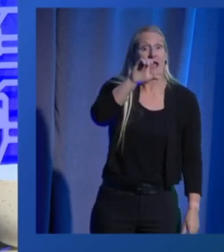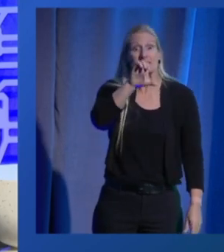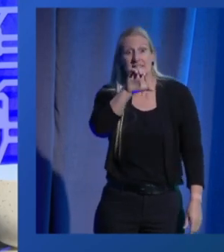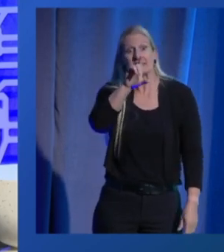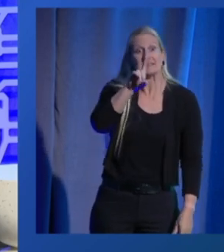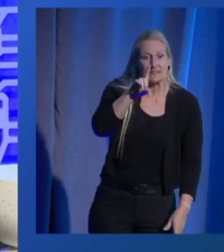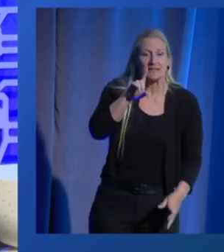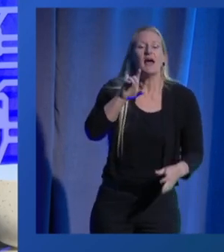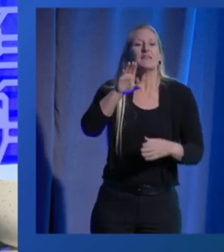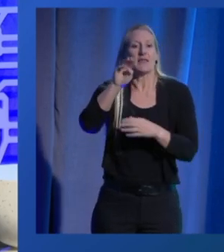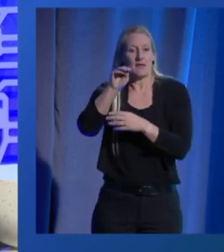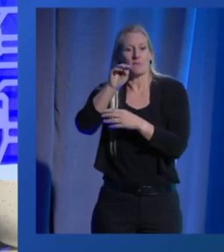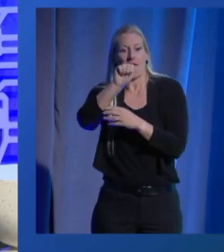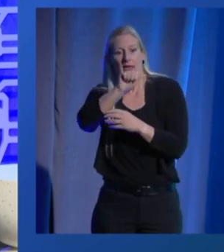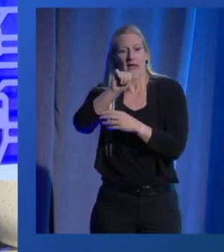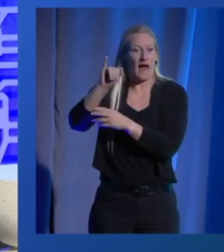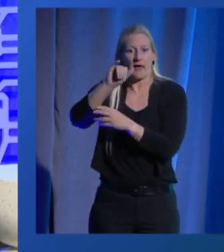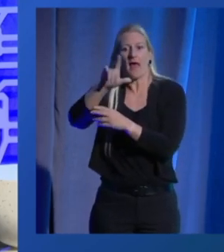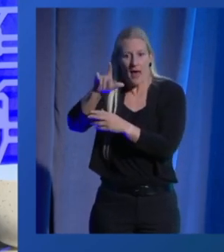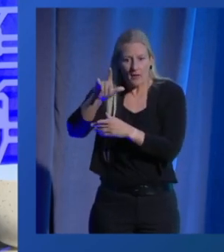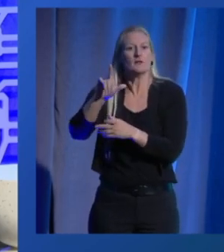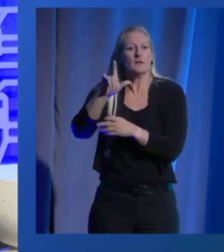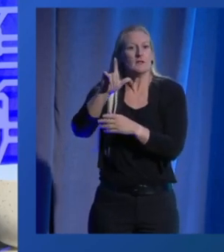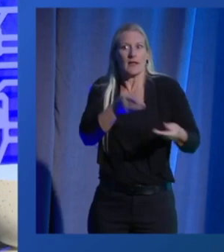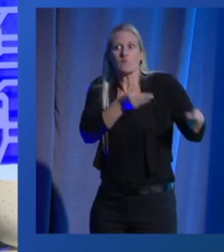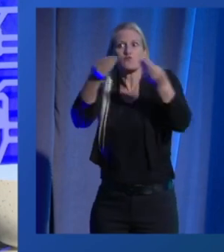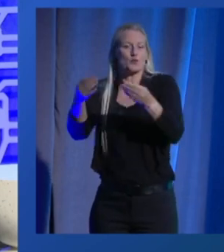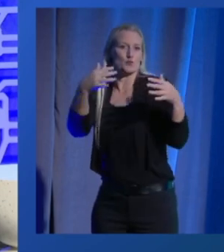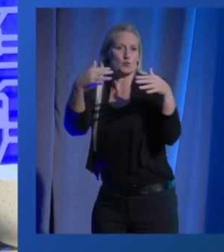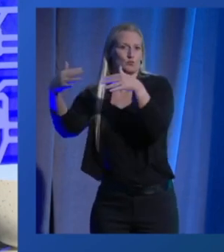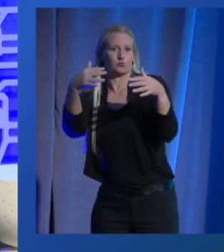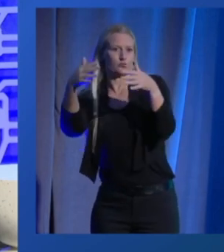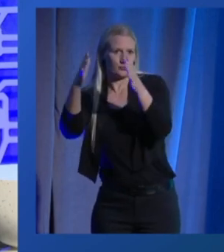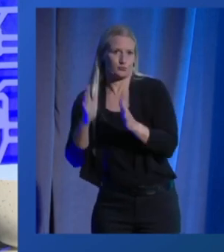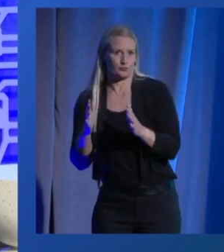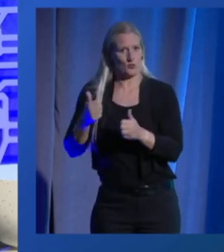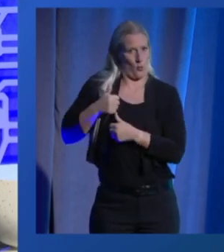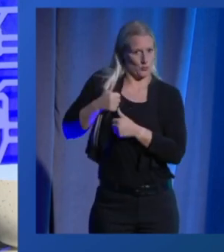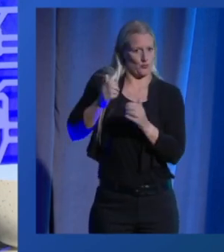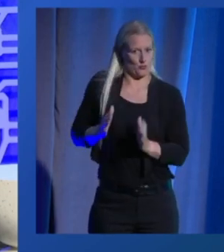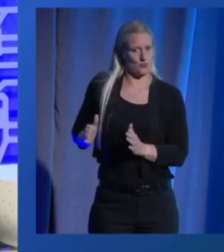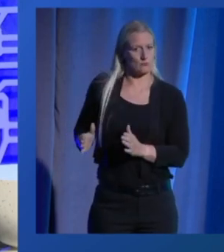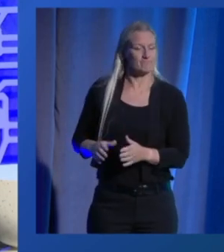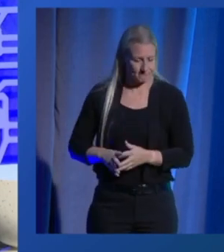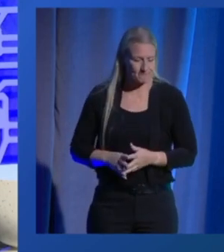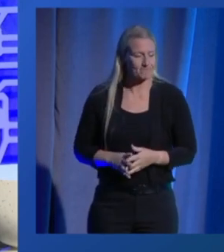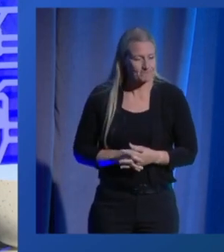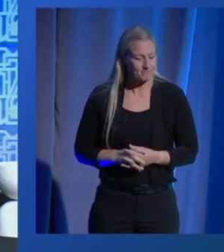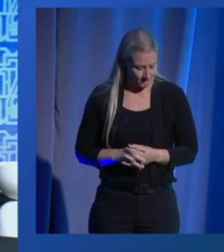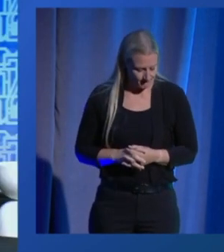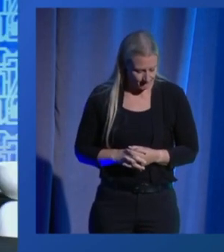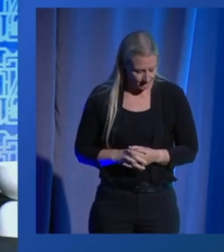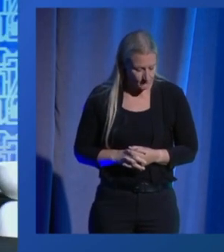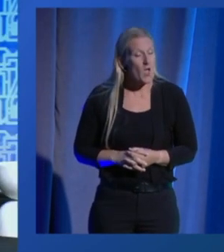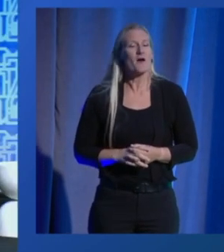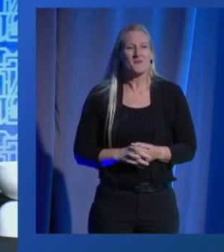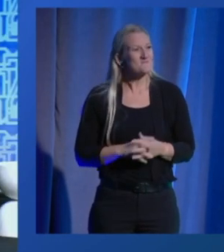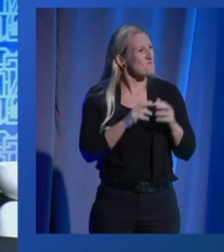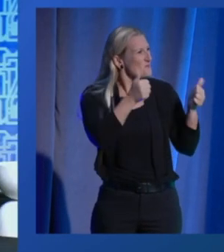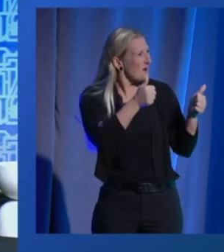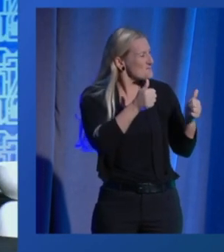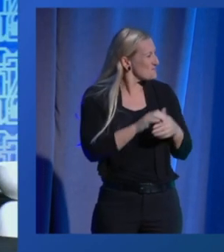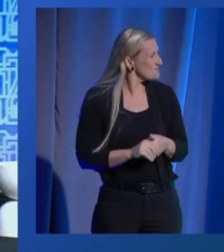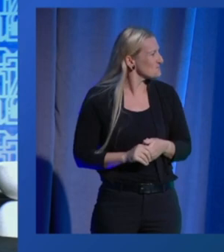hands of the war fighter uh to be able to ensure that we have that competitive Advantage Great Captain yatan I think we're going to start with